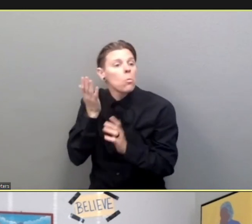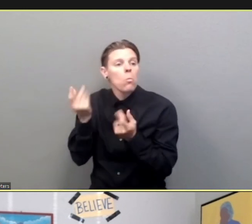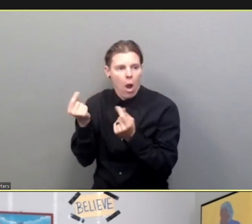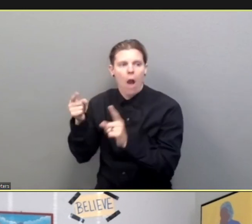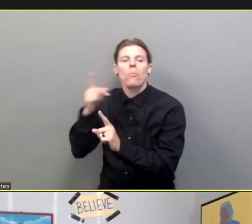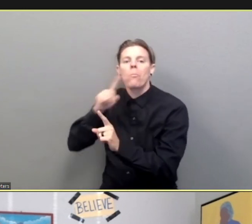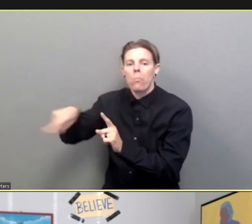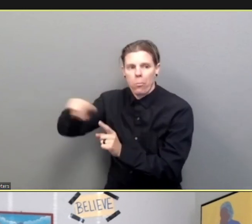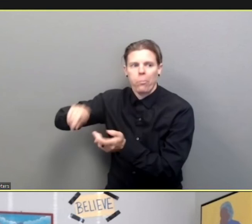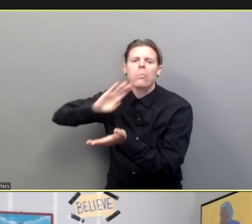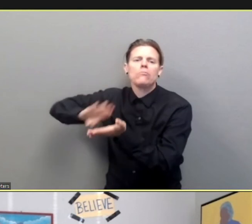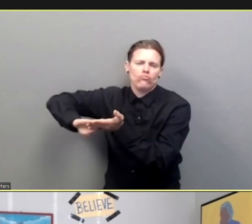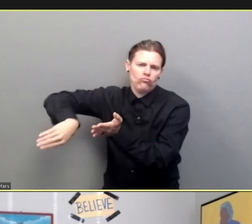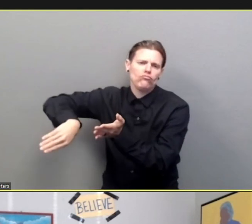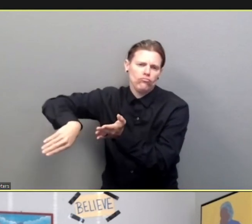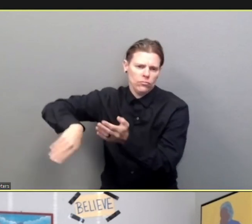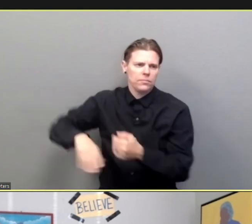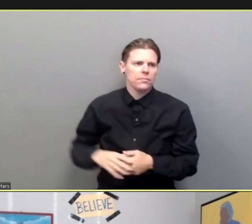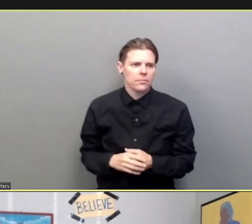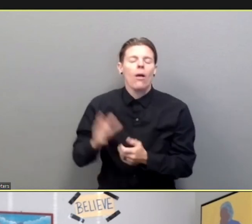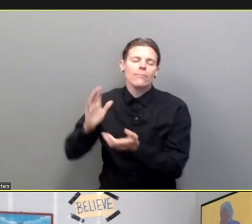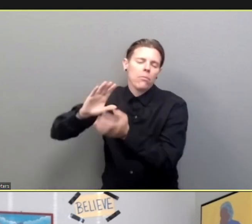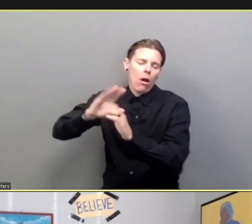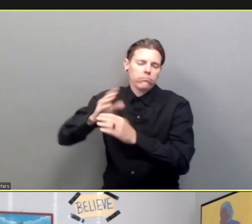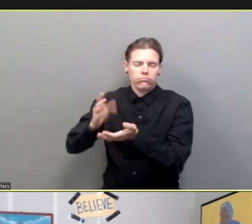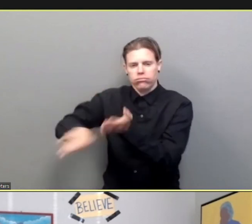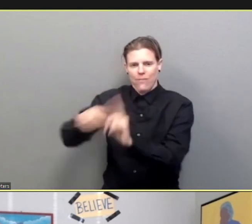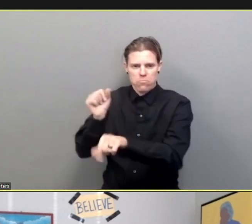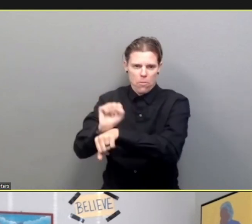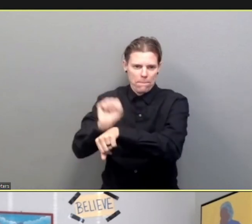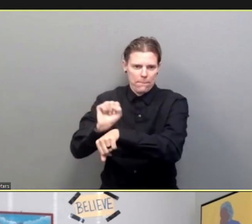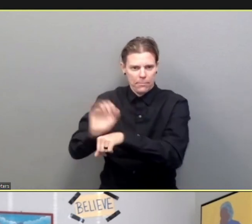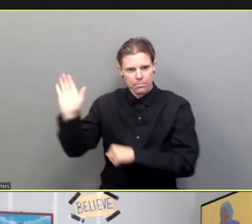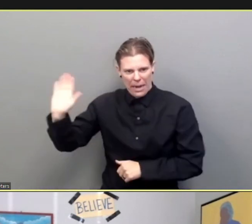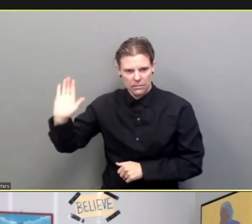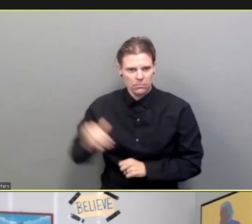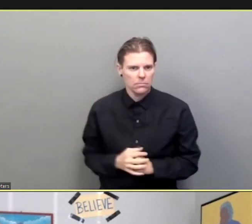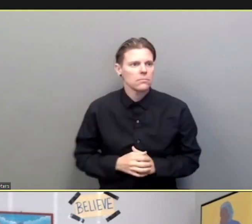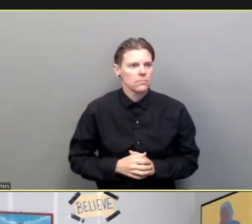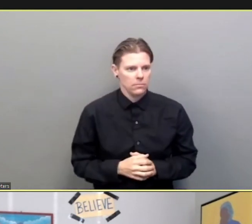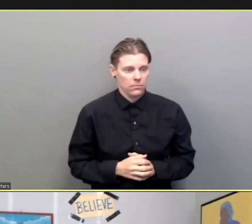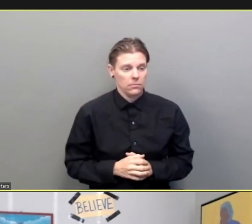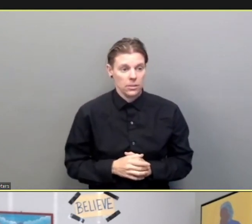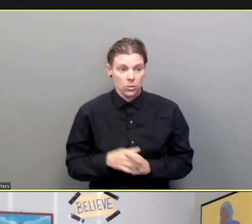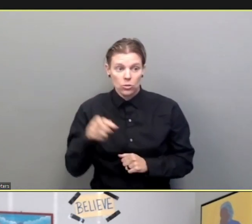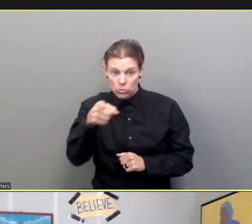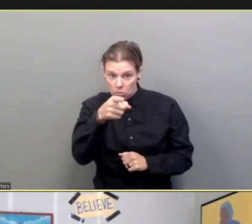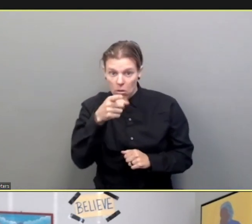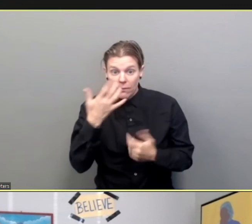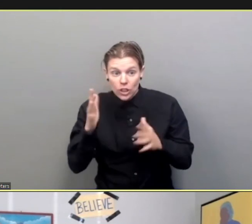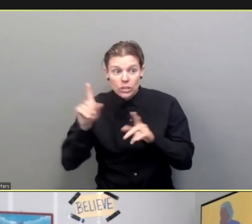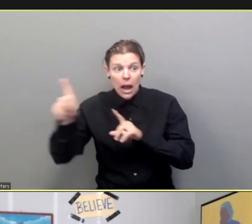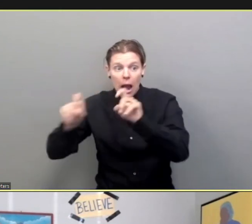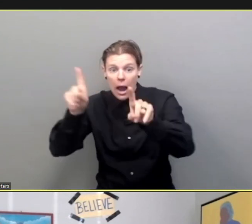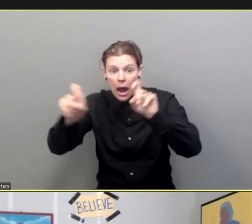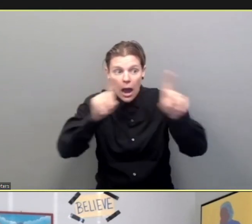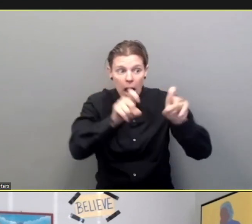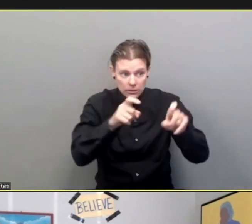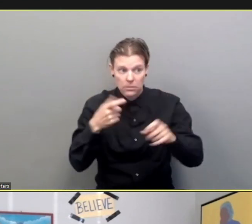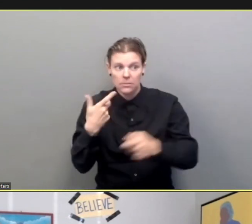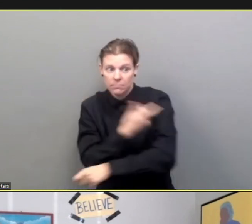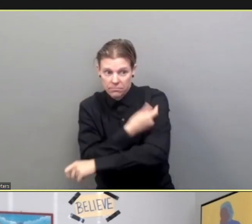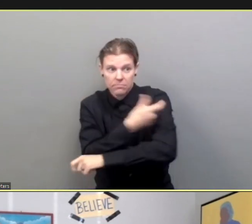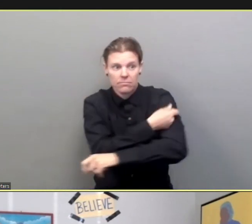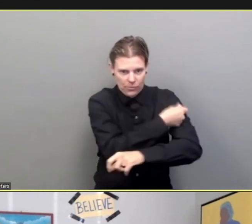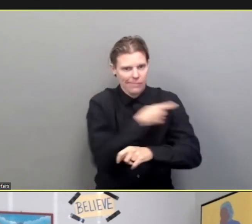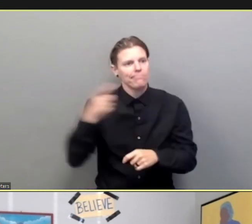not only do hospitals have a right to ask employees about their vaccination status, they have a responsibility to do it, and